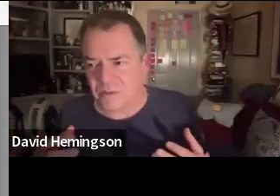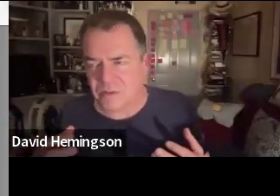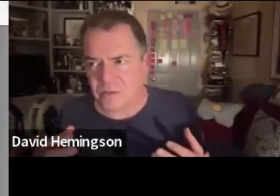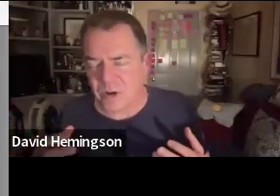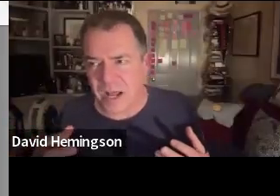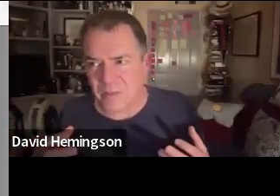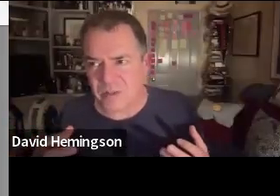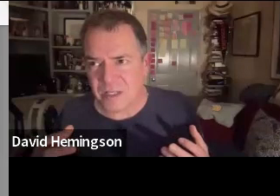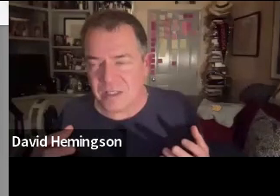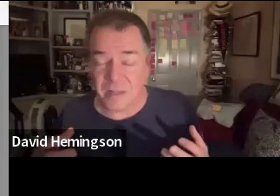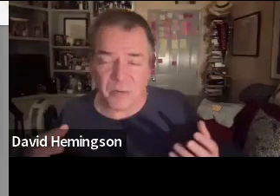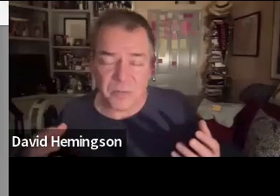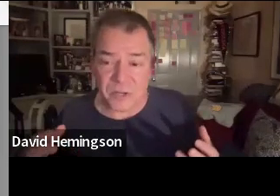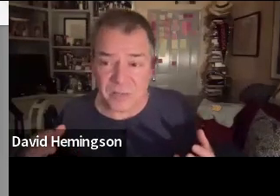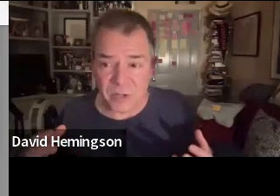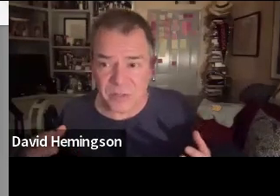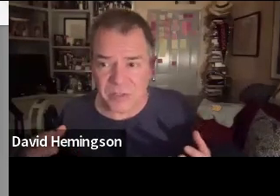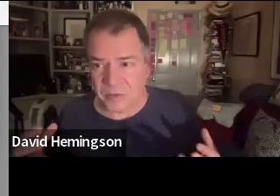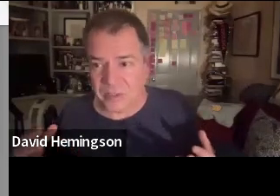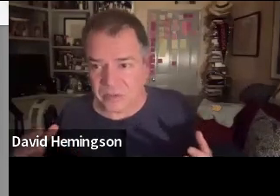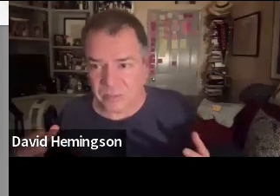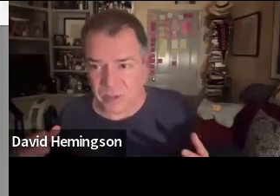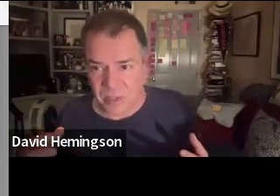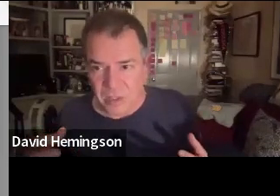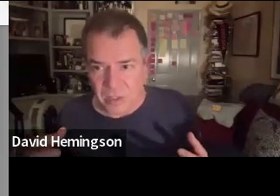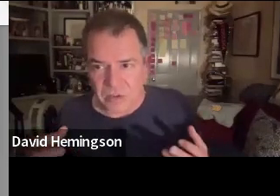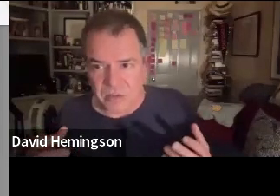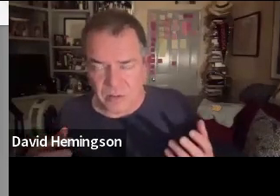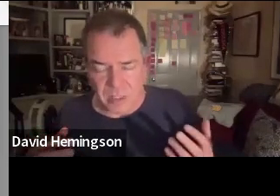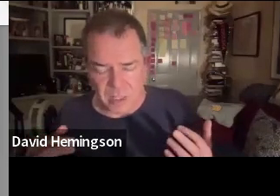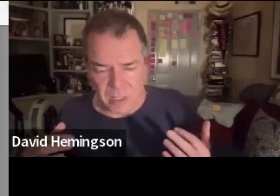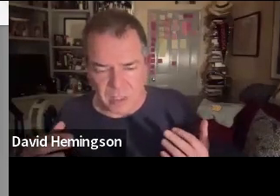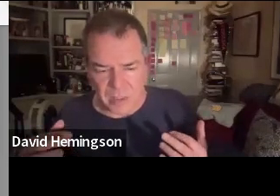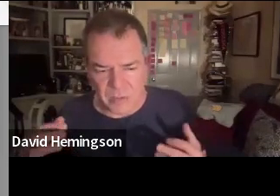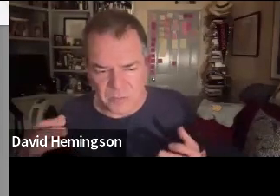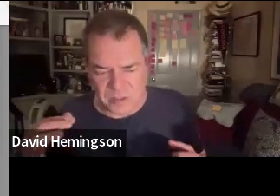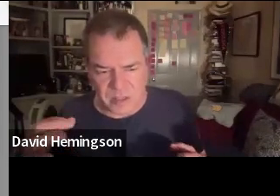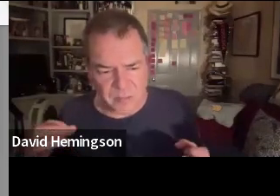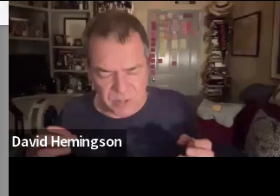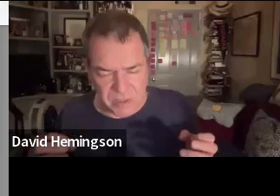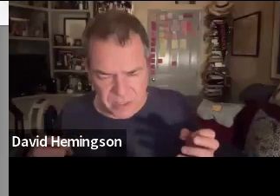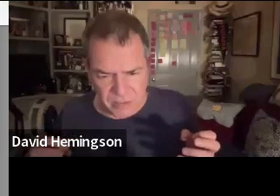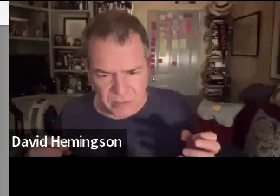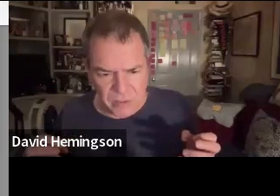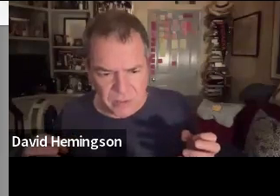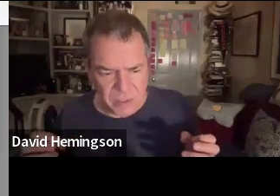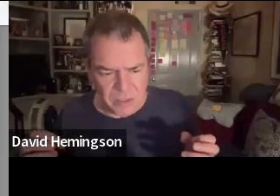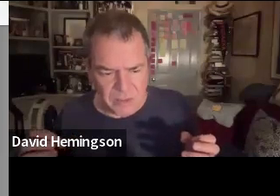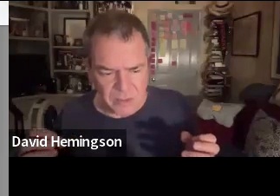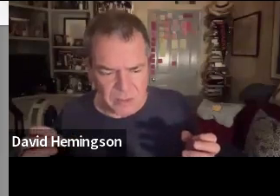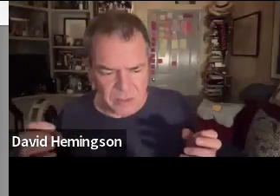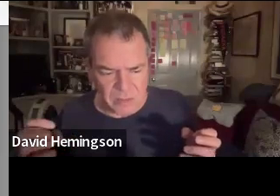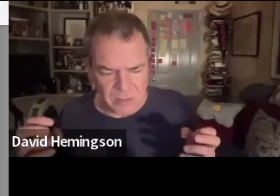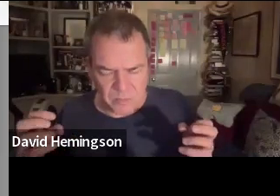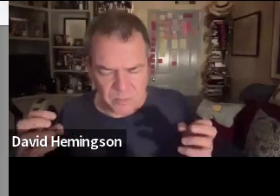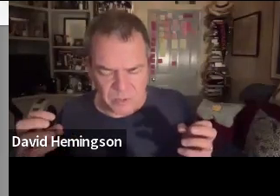she feels perhaps easy, and they've both been drinking bourbon because they both like to drink bourbon. So it's sort of like there's been a slight breakdown